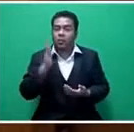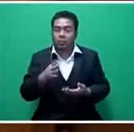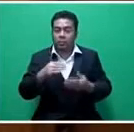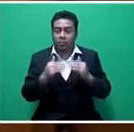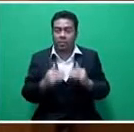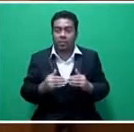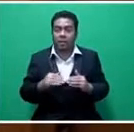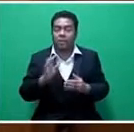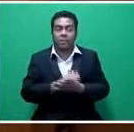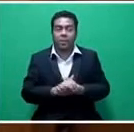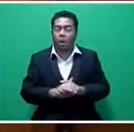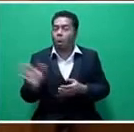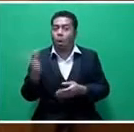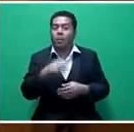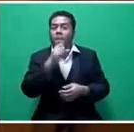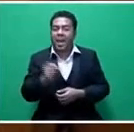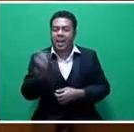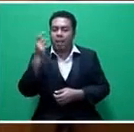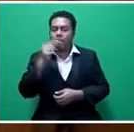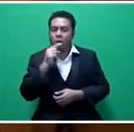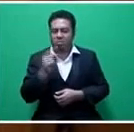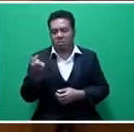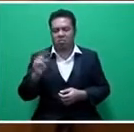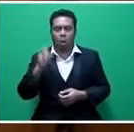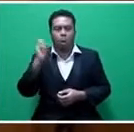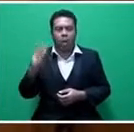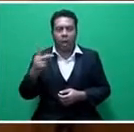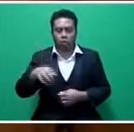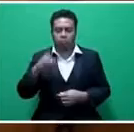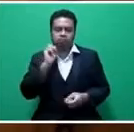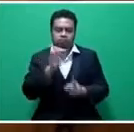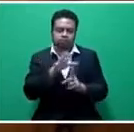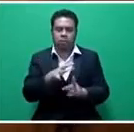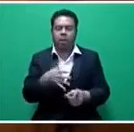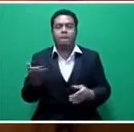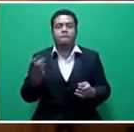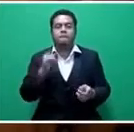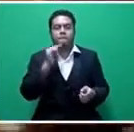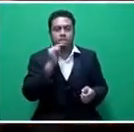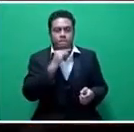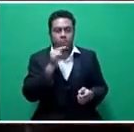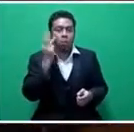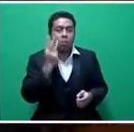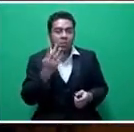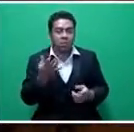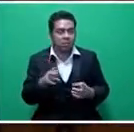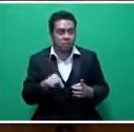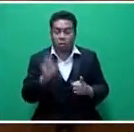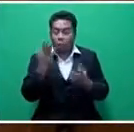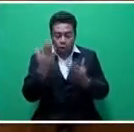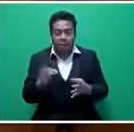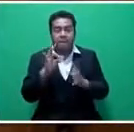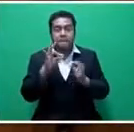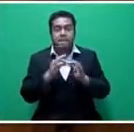Honourable Prasad for all those men and boys watching who might think it is okay to insult women in this manner instead of debating on the points. Honourable Biman